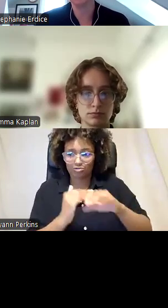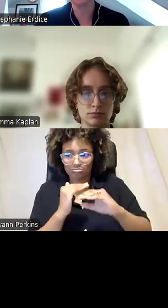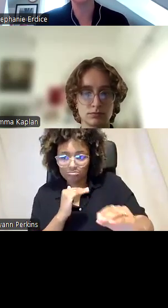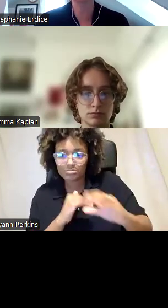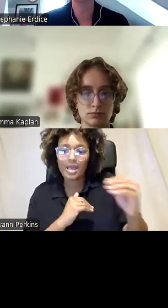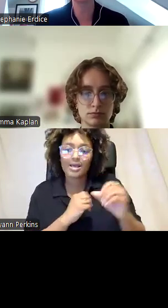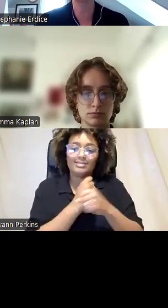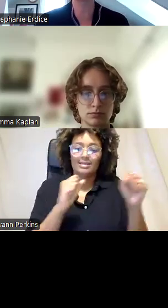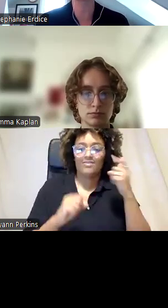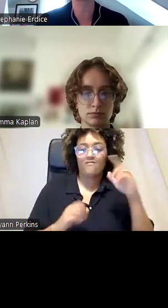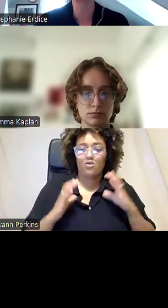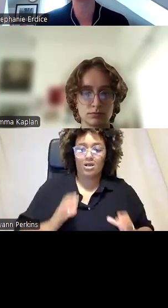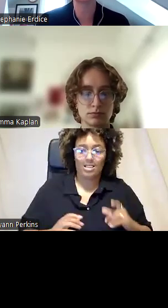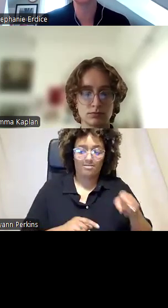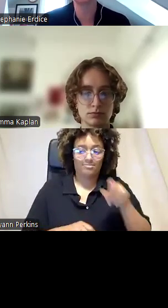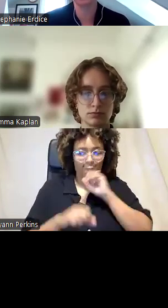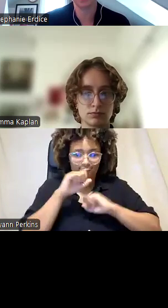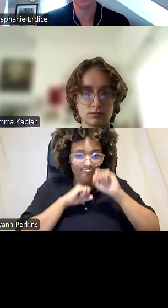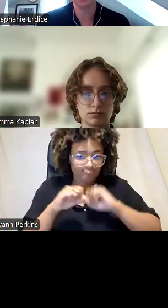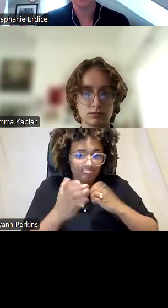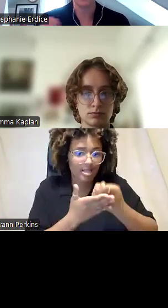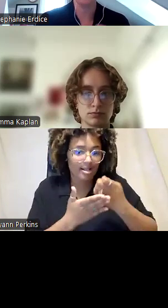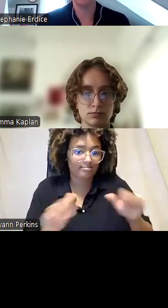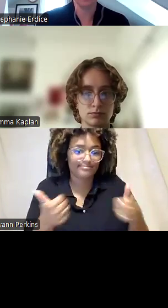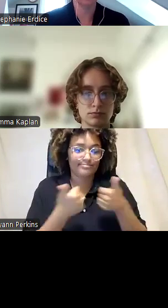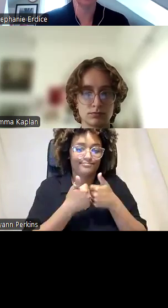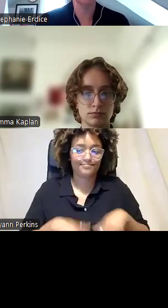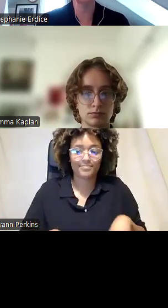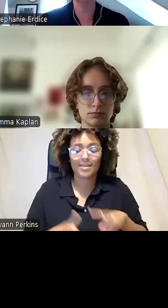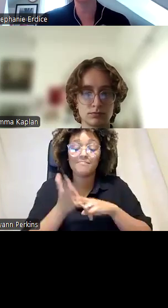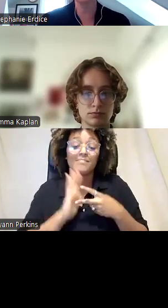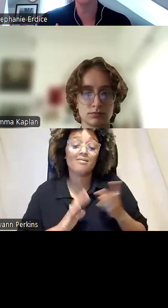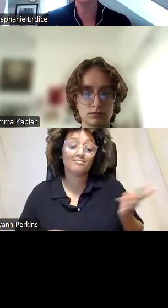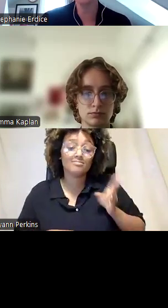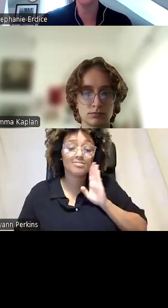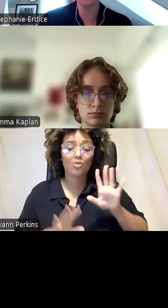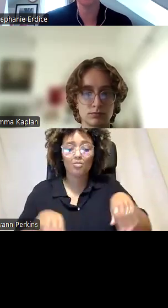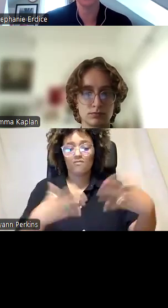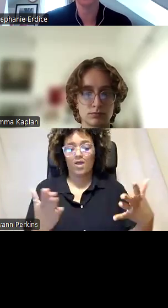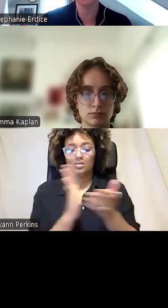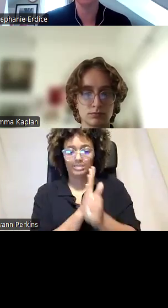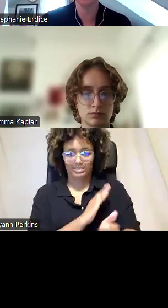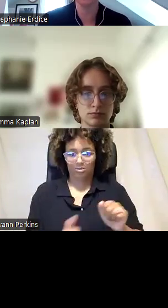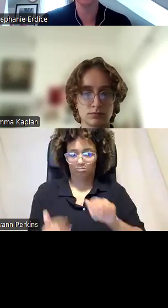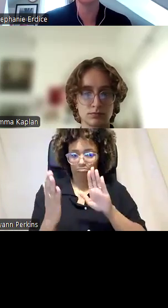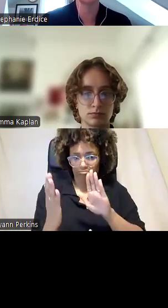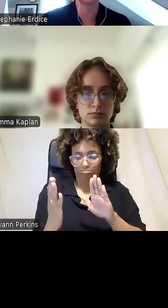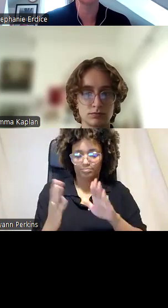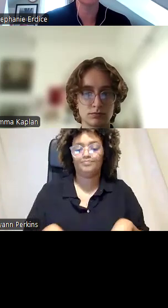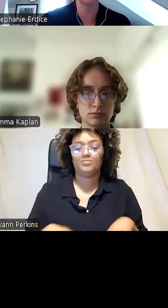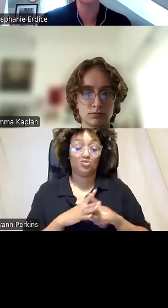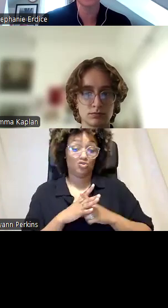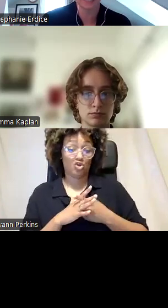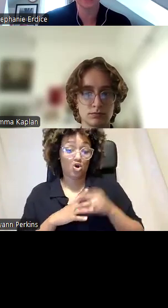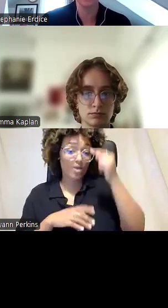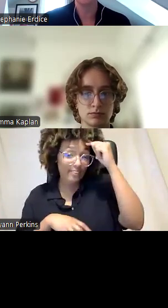economic challenges. So they're going to give you some real skill building elements to this. So we'll talk a little bit about theory to begin with and some of